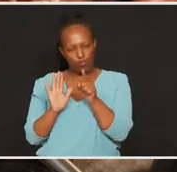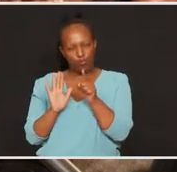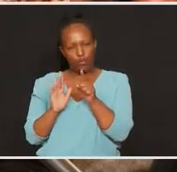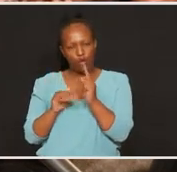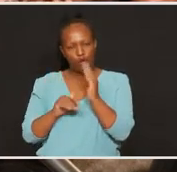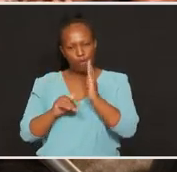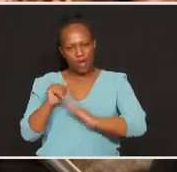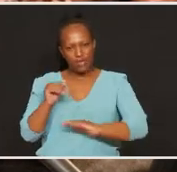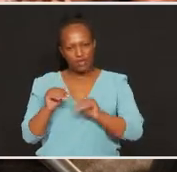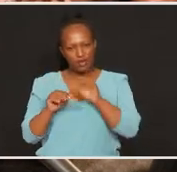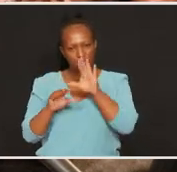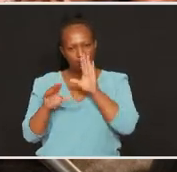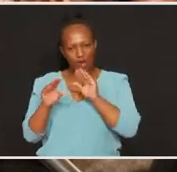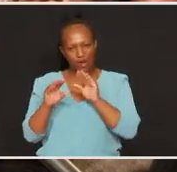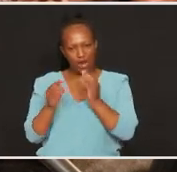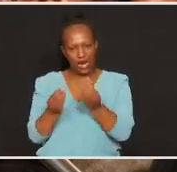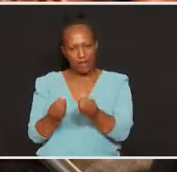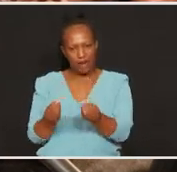foreign